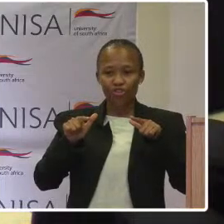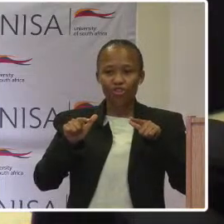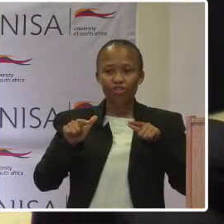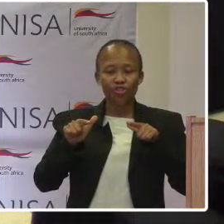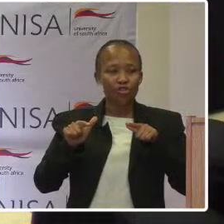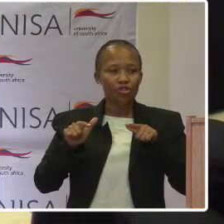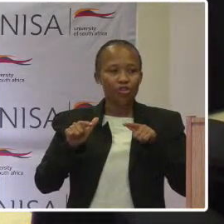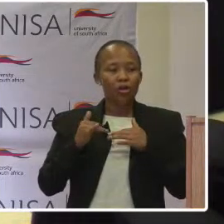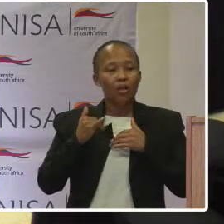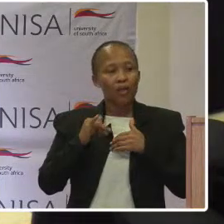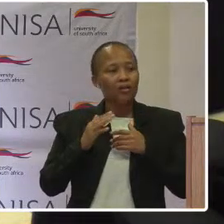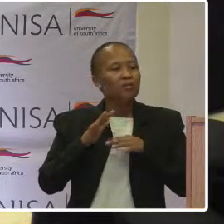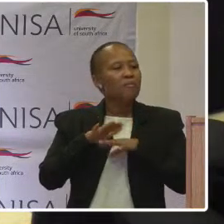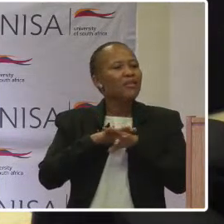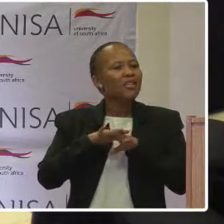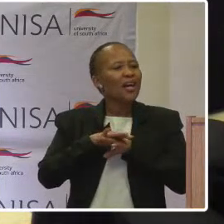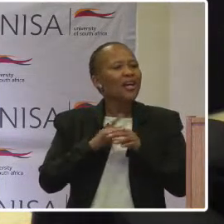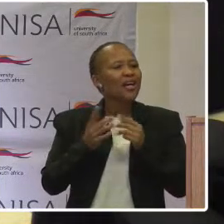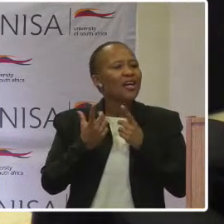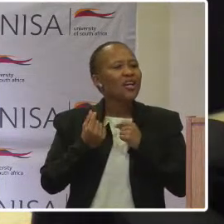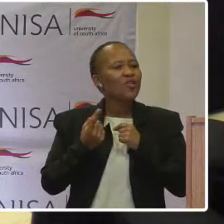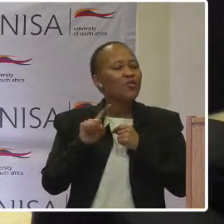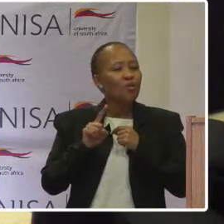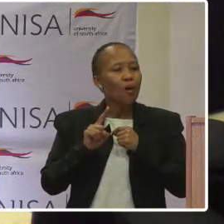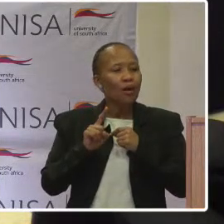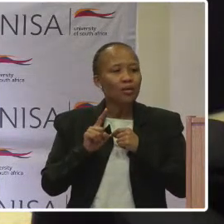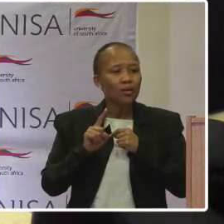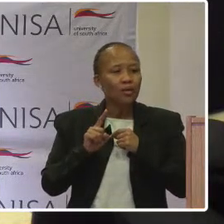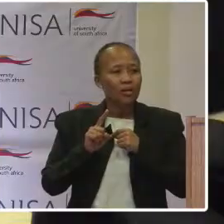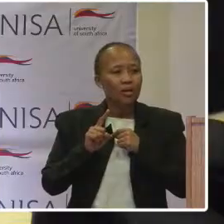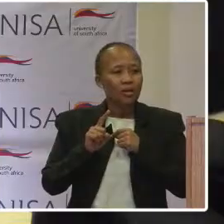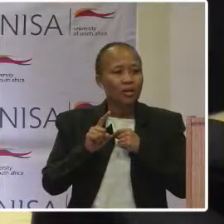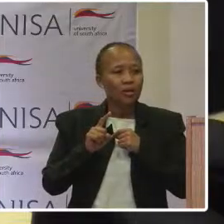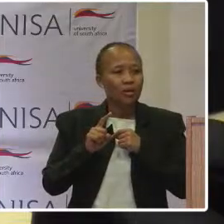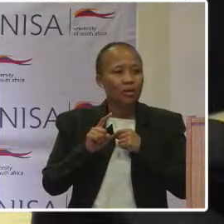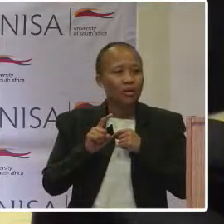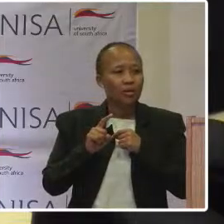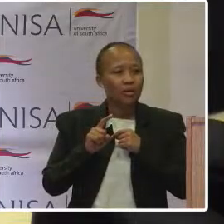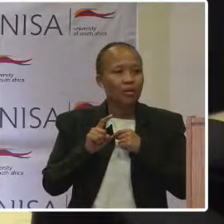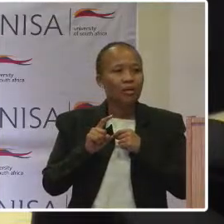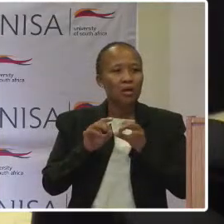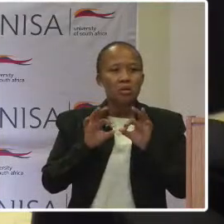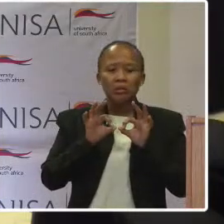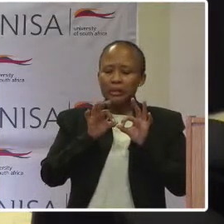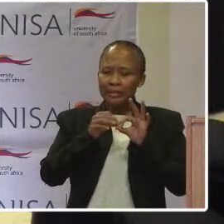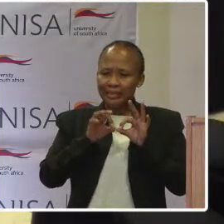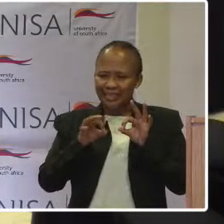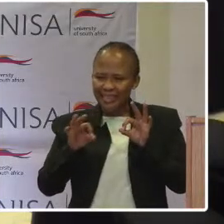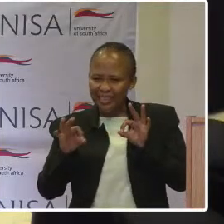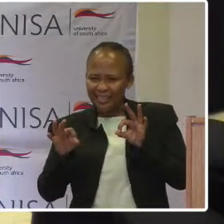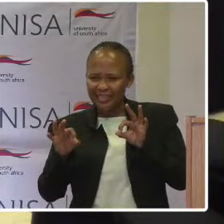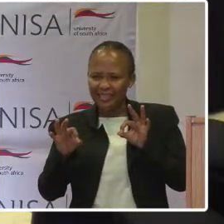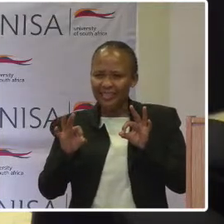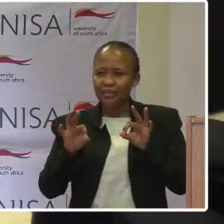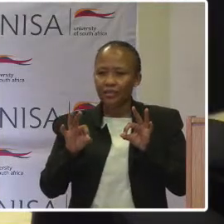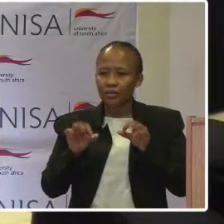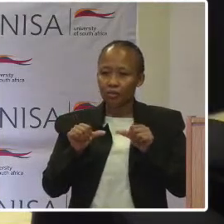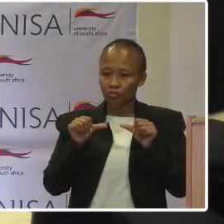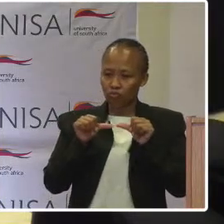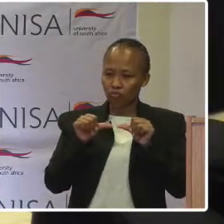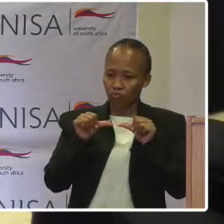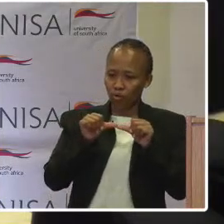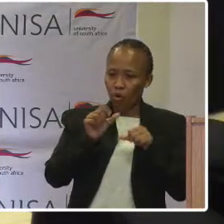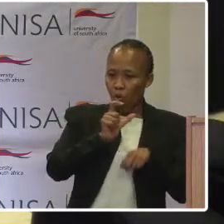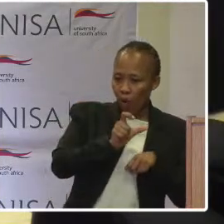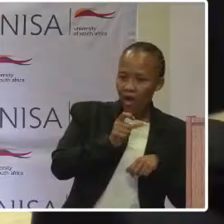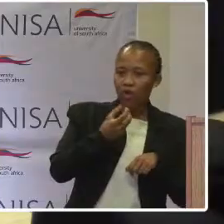to predict which word, which sentence will come next. He's the only one who was